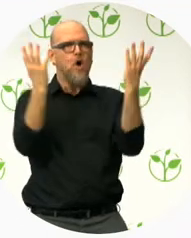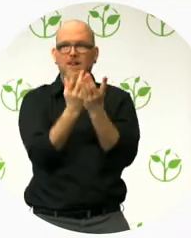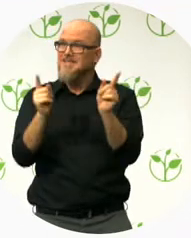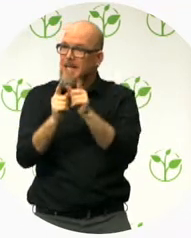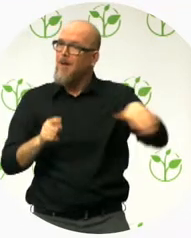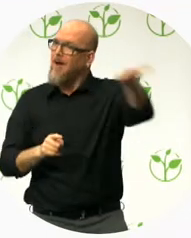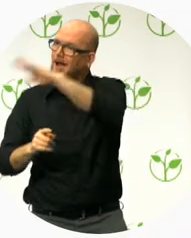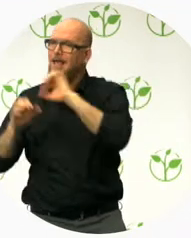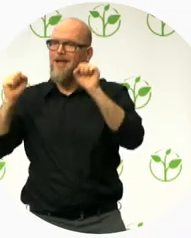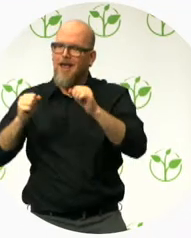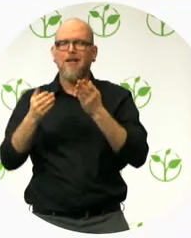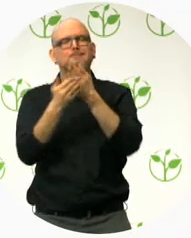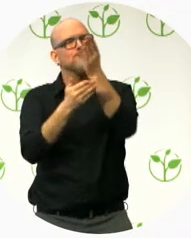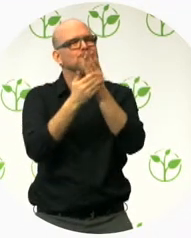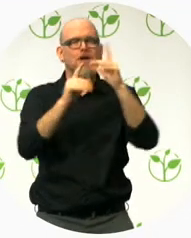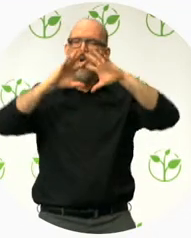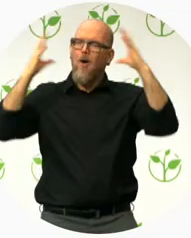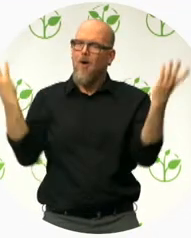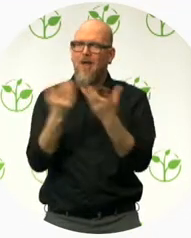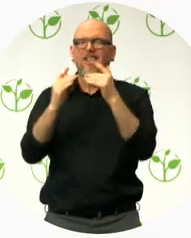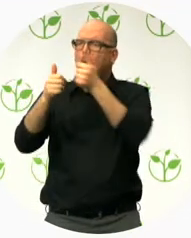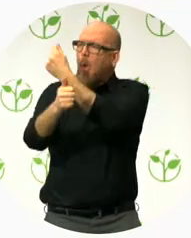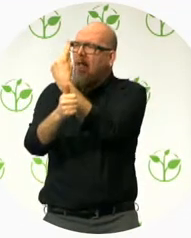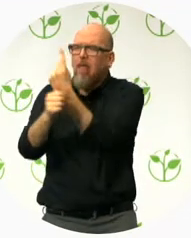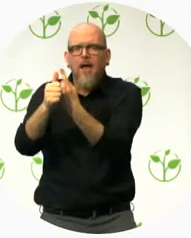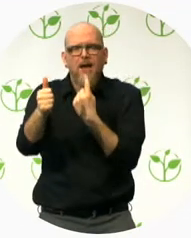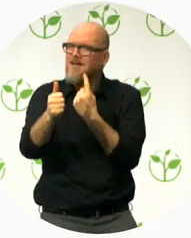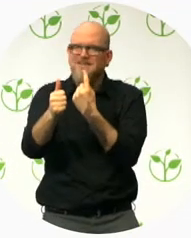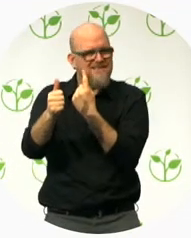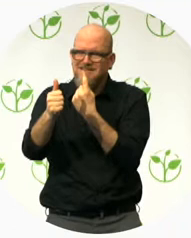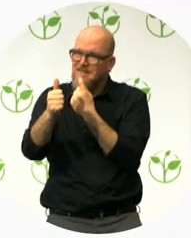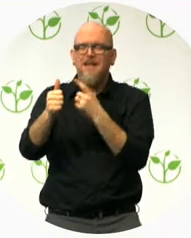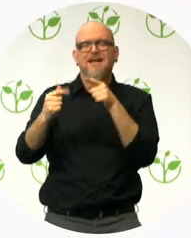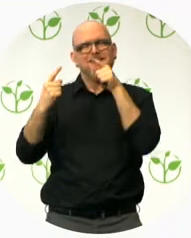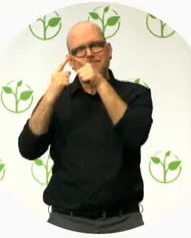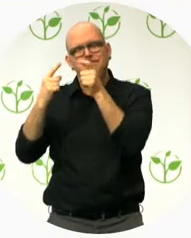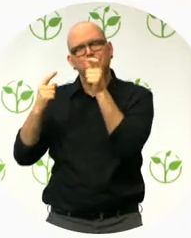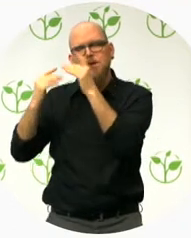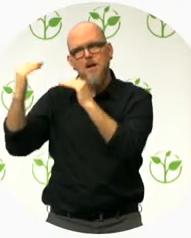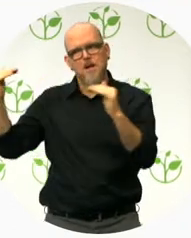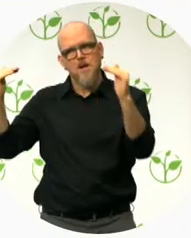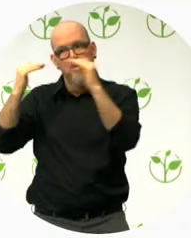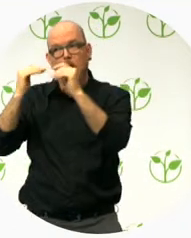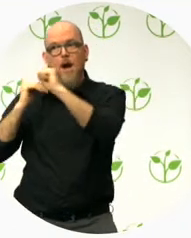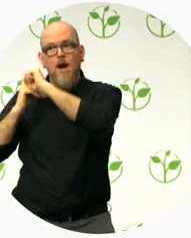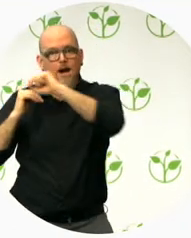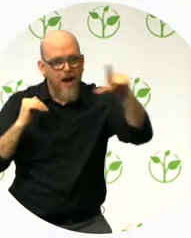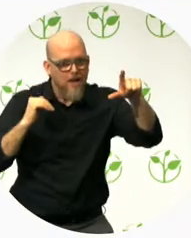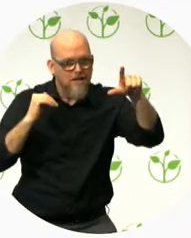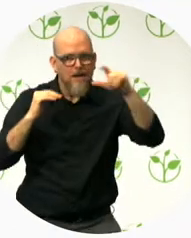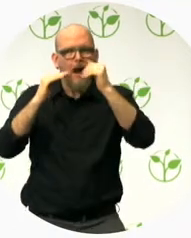definitely, automatically, we reduce inequalities. And equal access to social